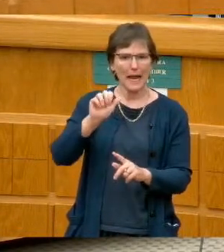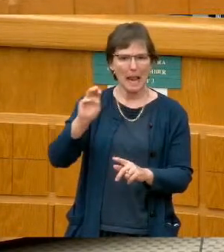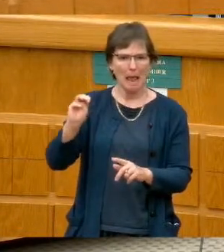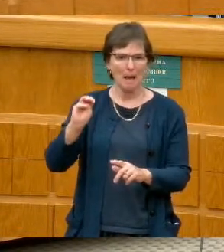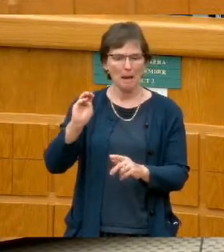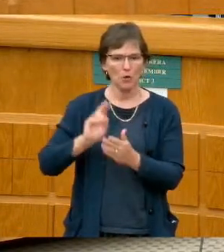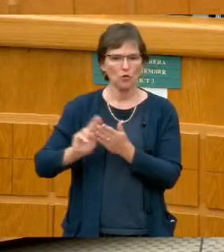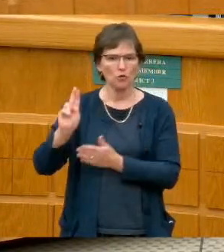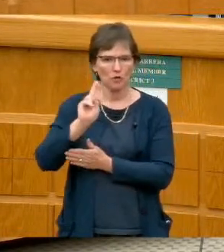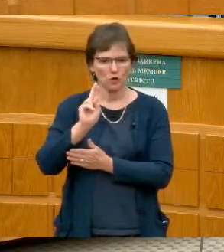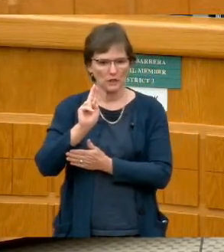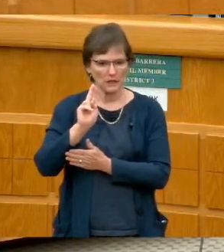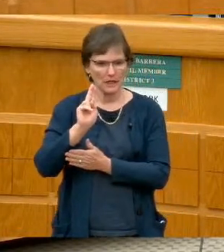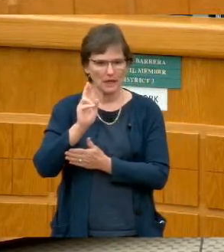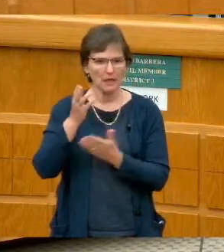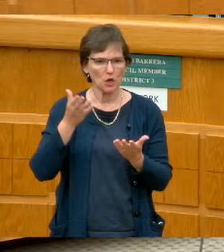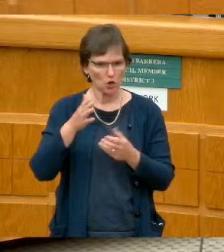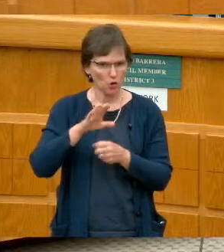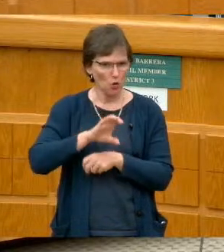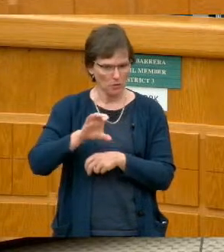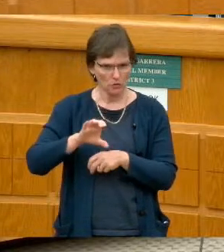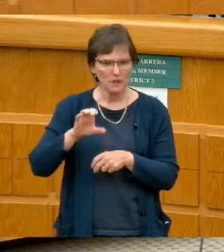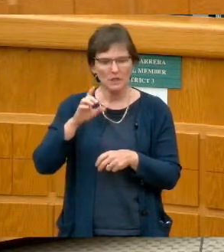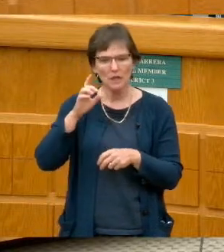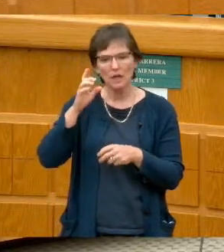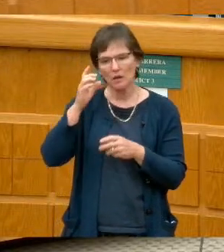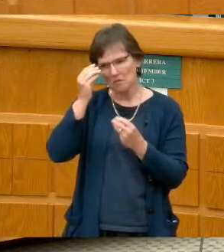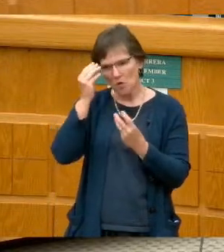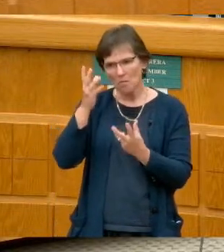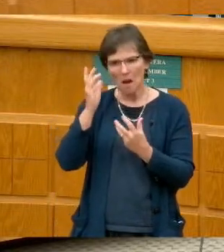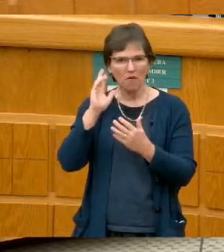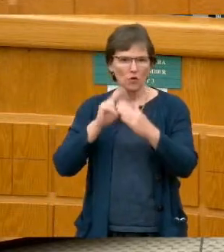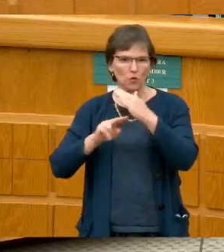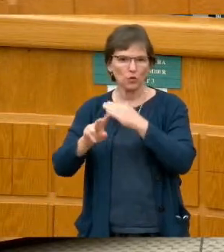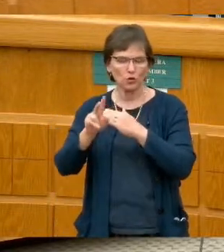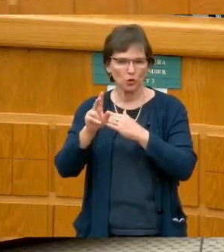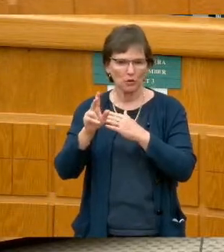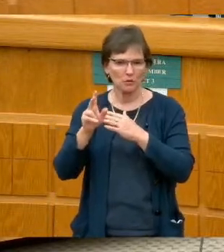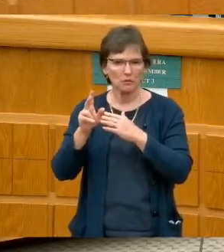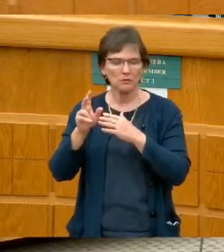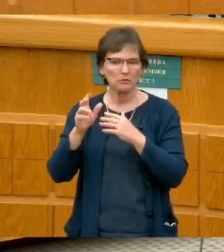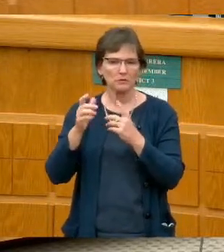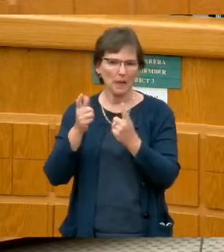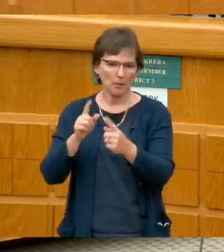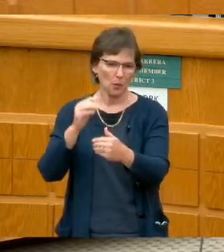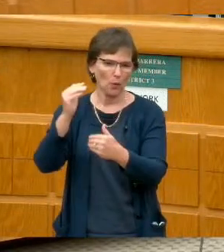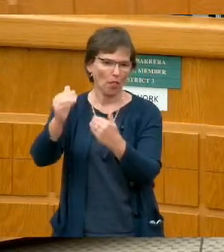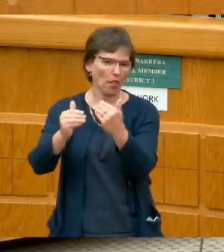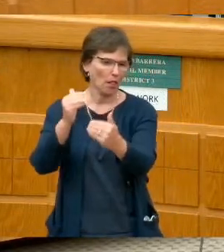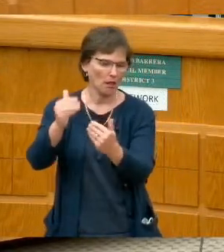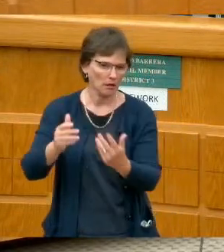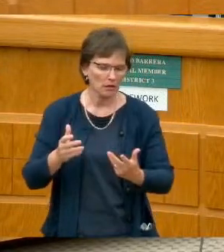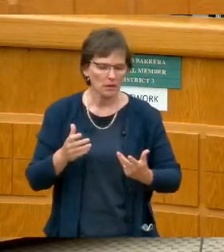But we did want to bring you some information today, and so today is a